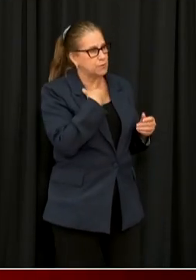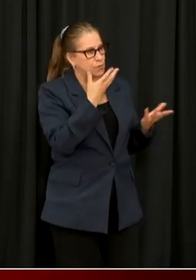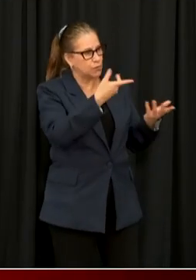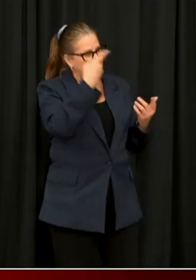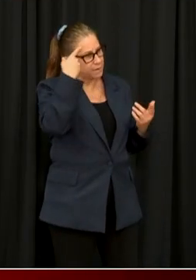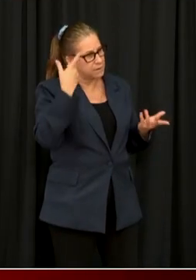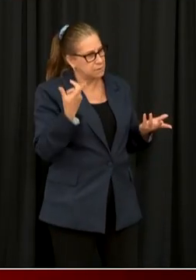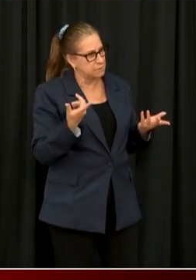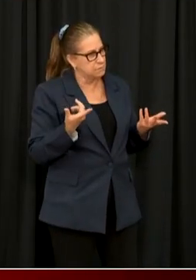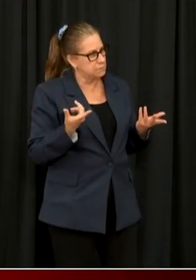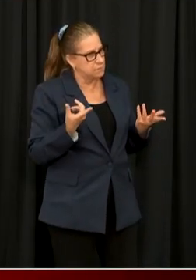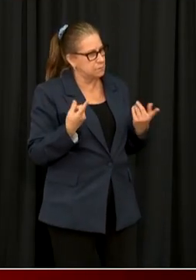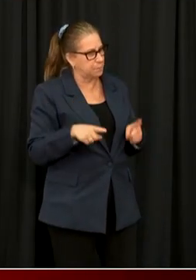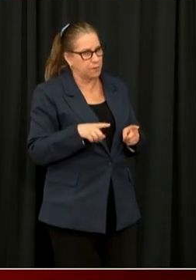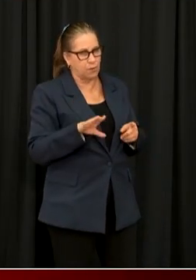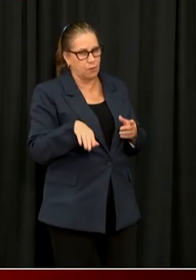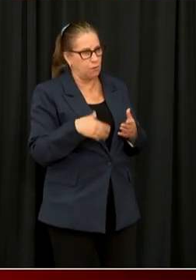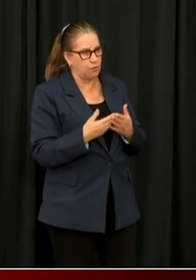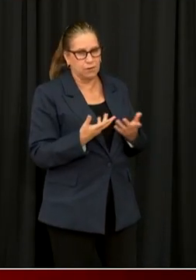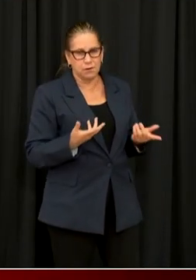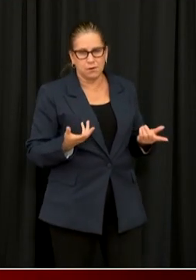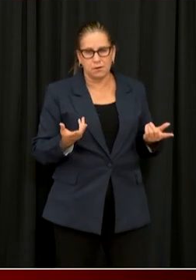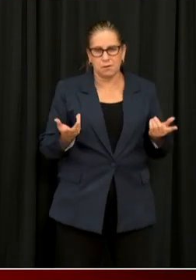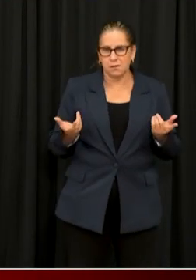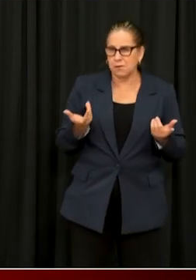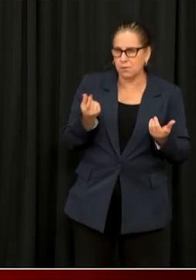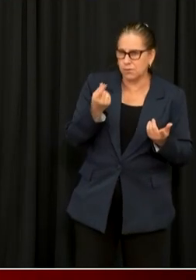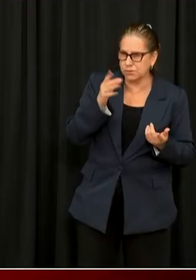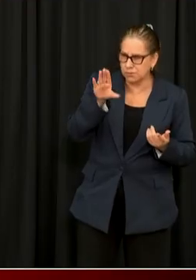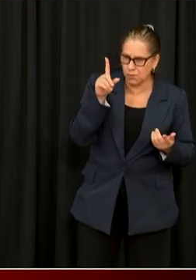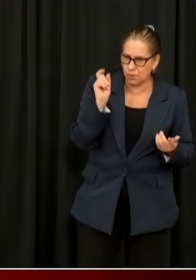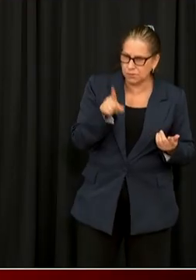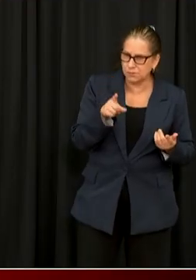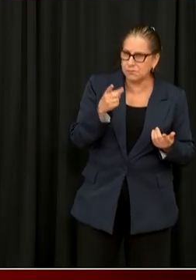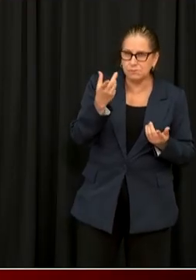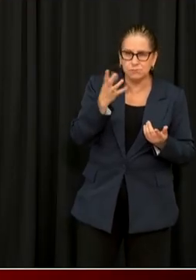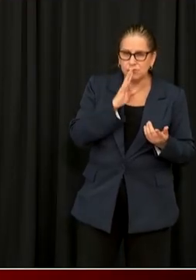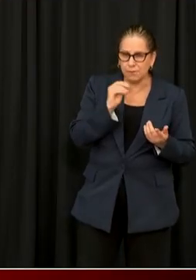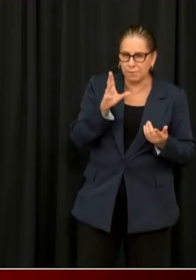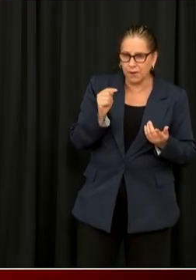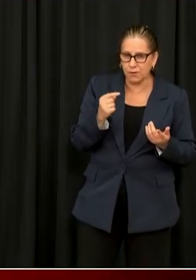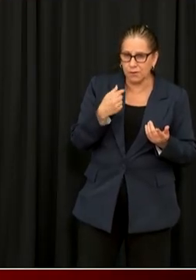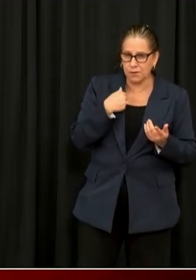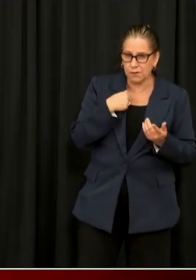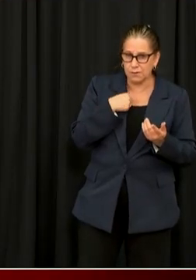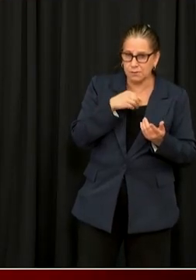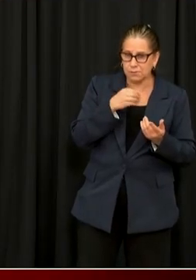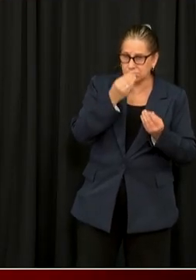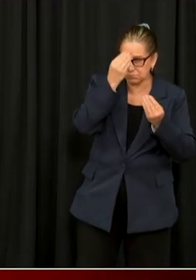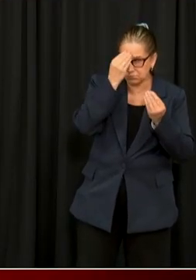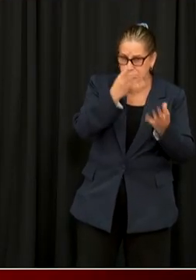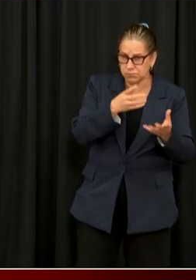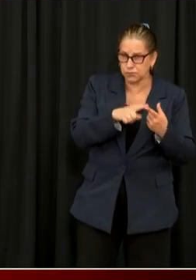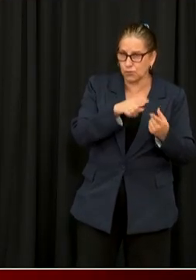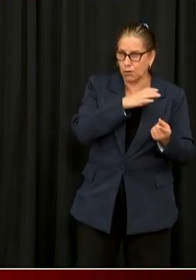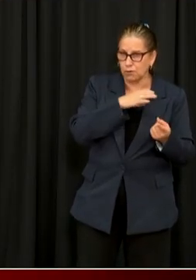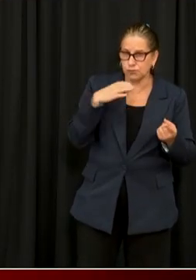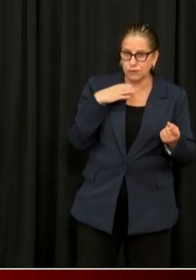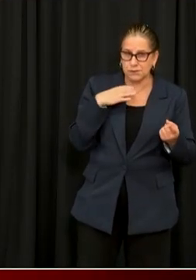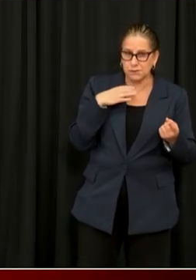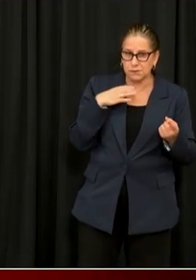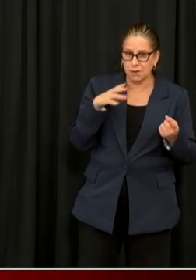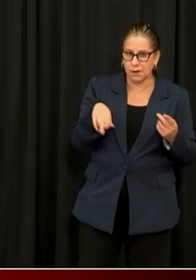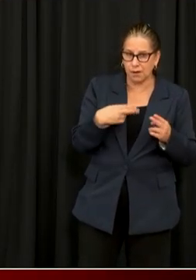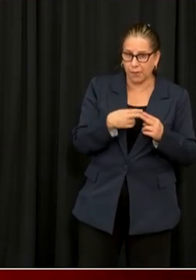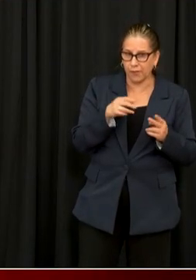don't know what you say, if you're referring to a note that I sent to some council members. I think our questions